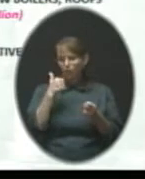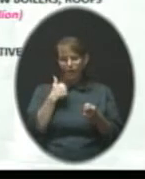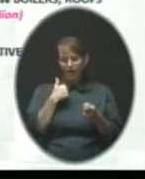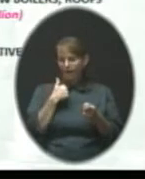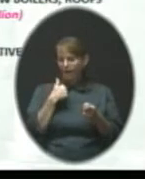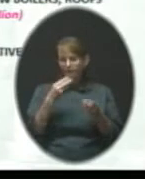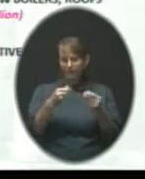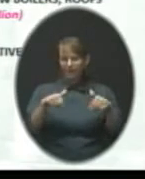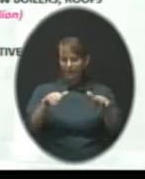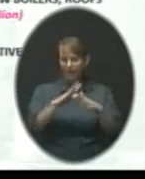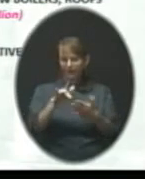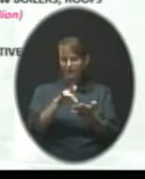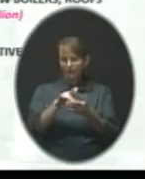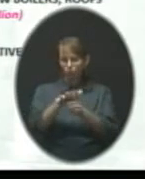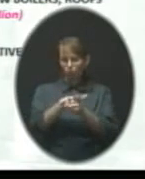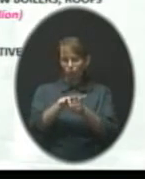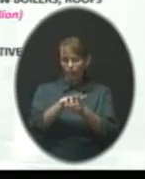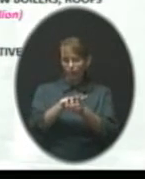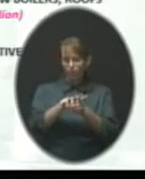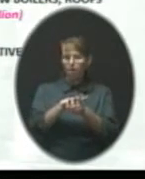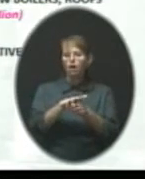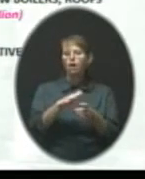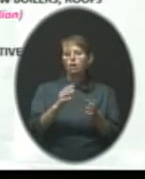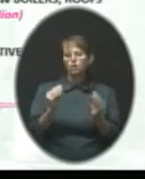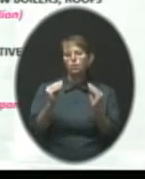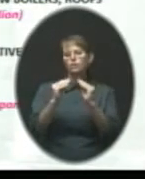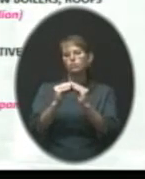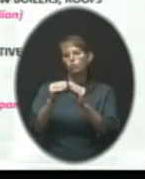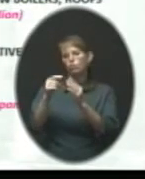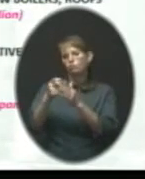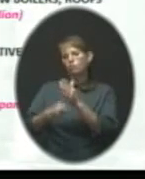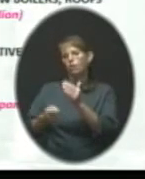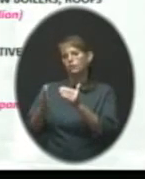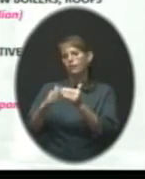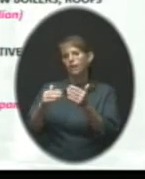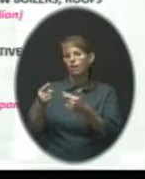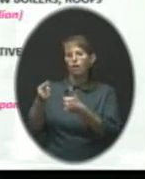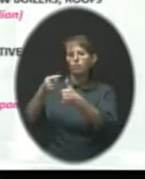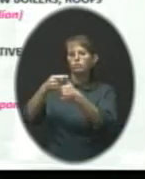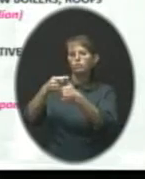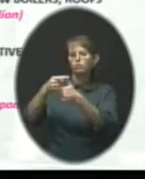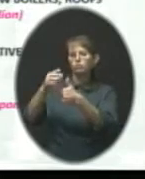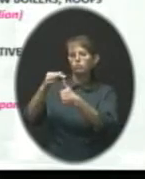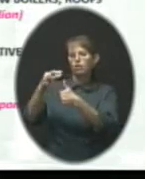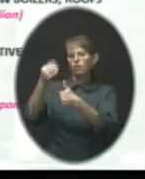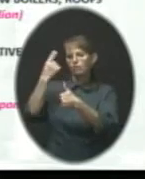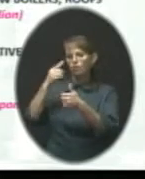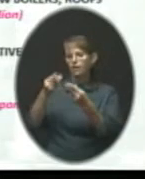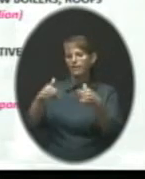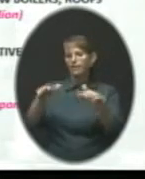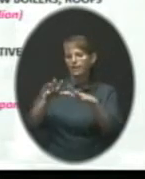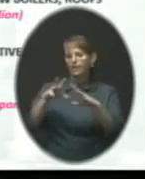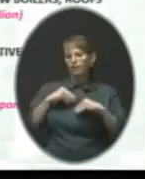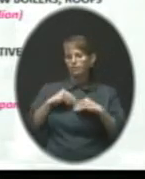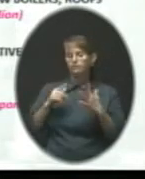location. Therefore, it's higher than option one due to the land costs. There's a fifth option. You can accept the